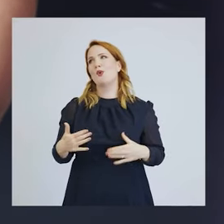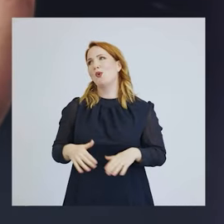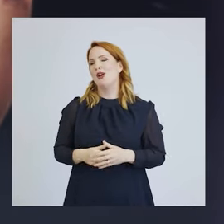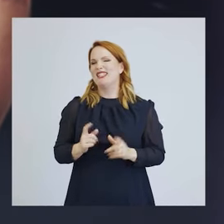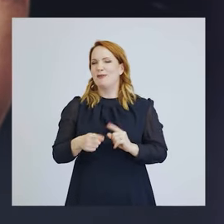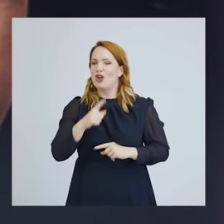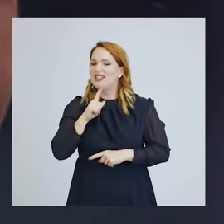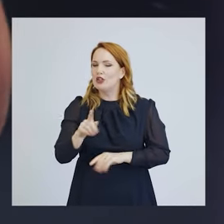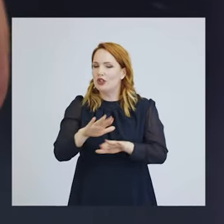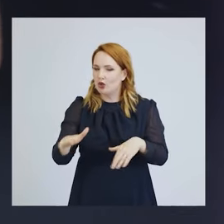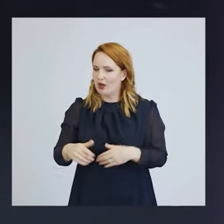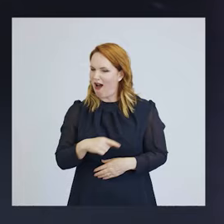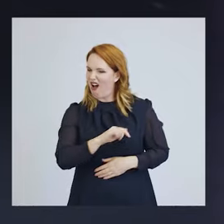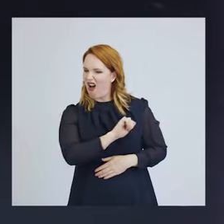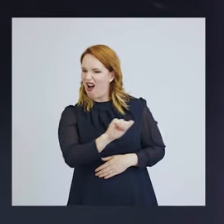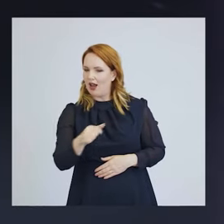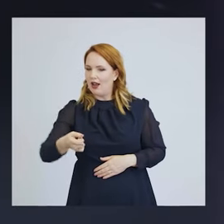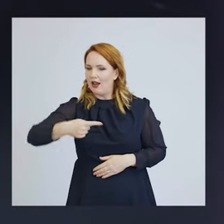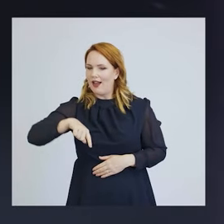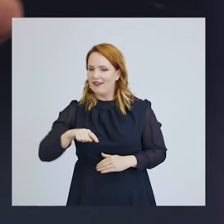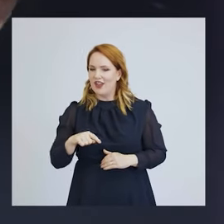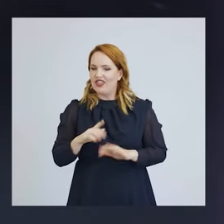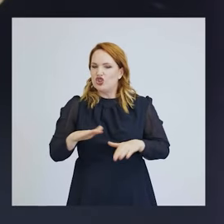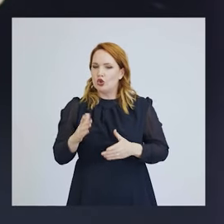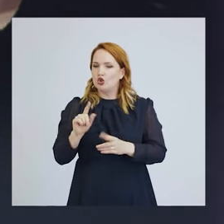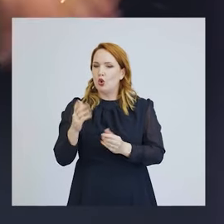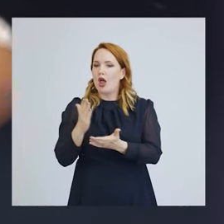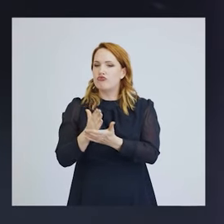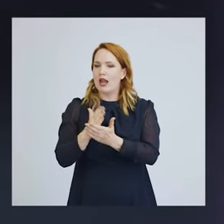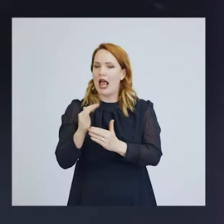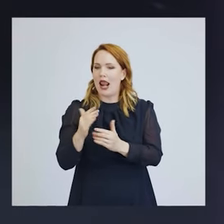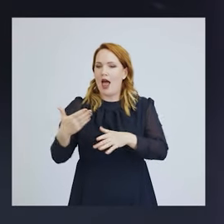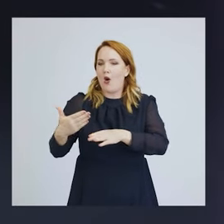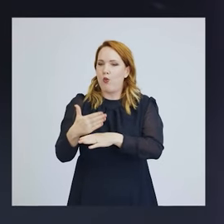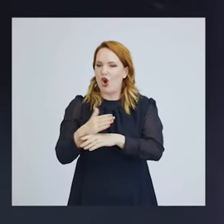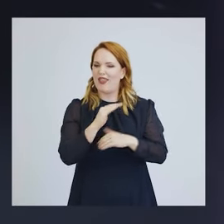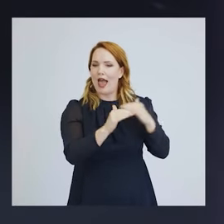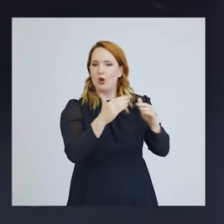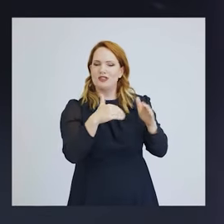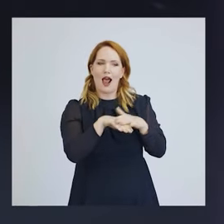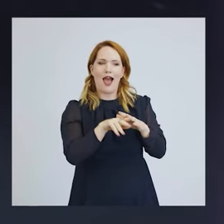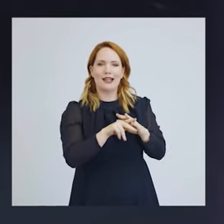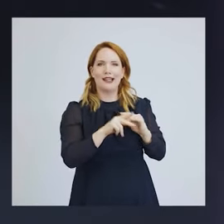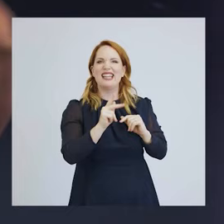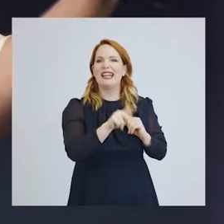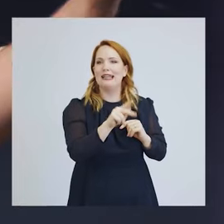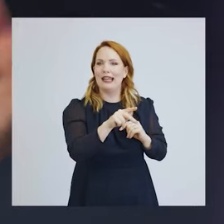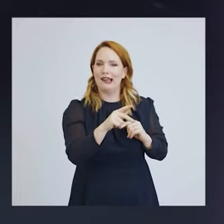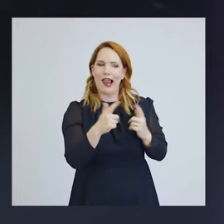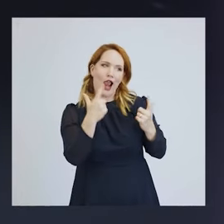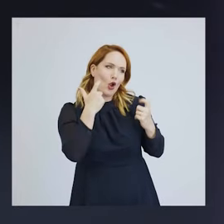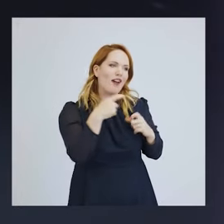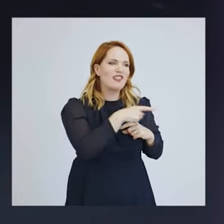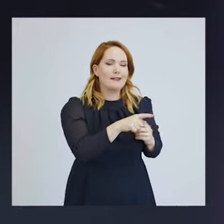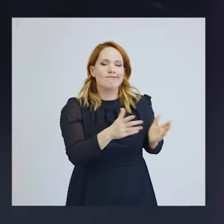I say to the kids that we leave the adults here in adult creche while the kids do the real stuff. Because God is doing the most incredible